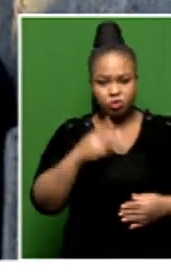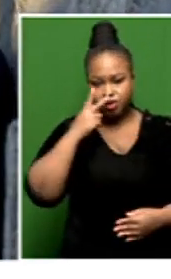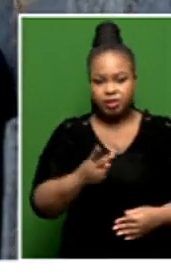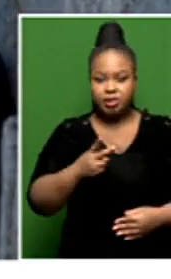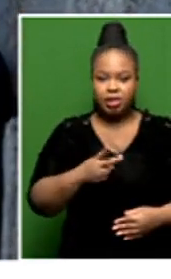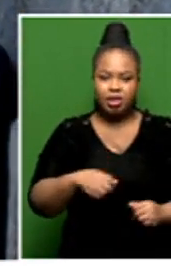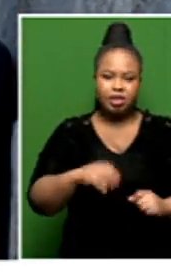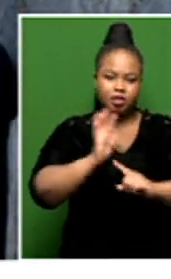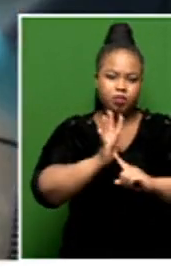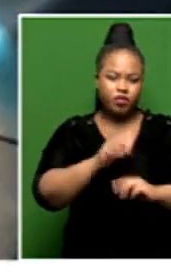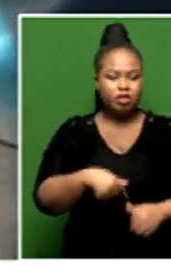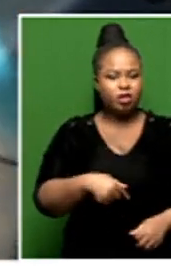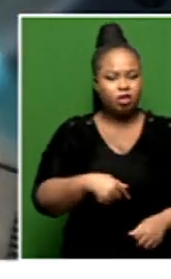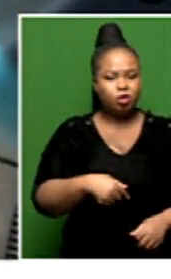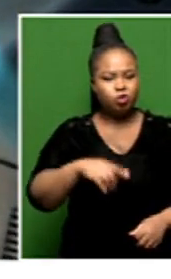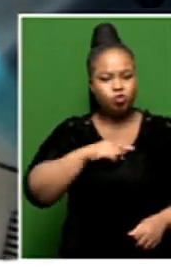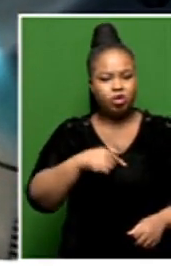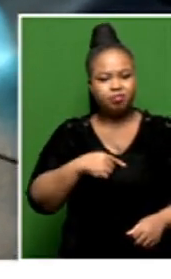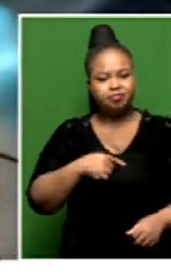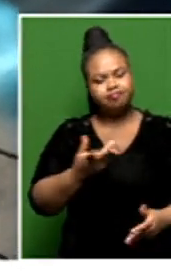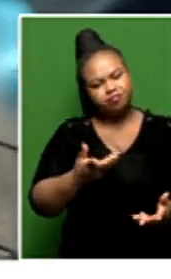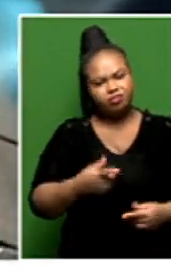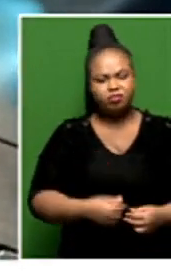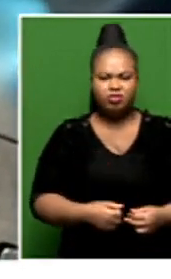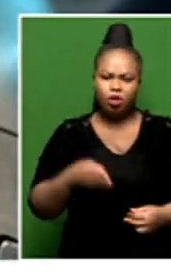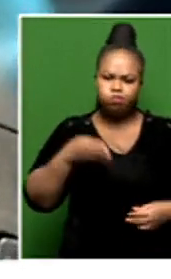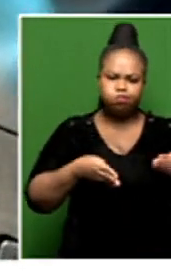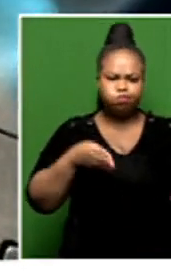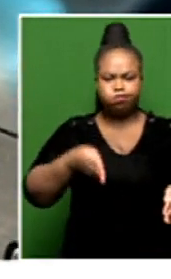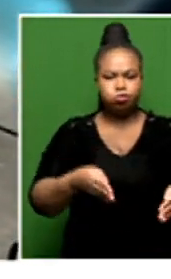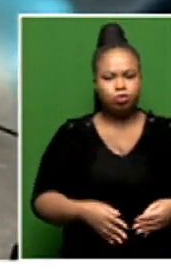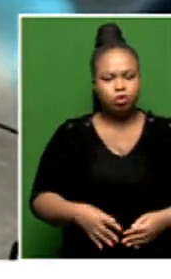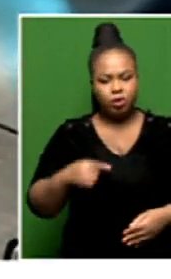in the film, to say that she's very much present,